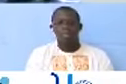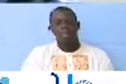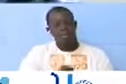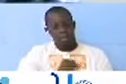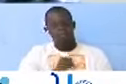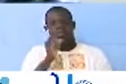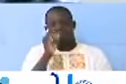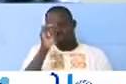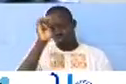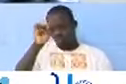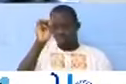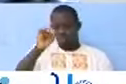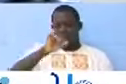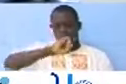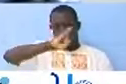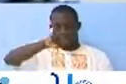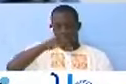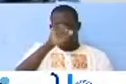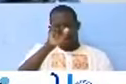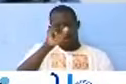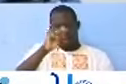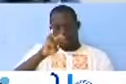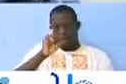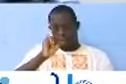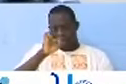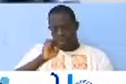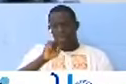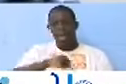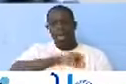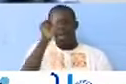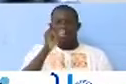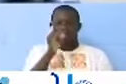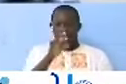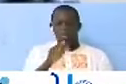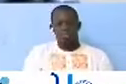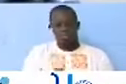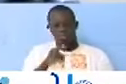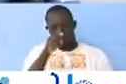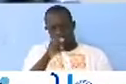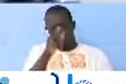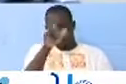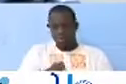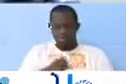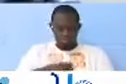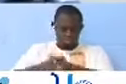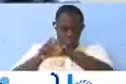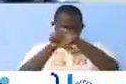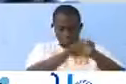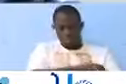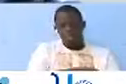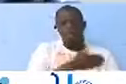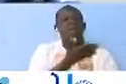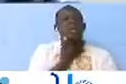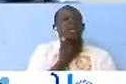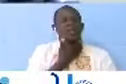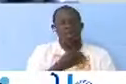He called James and told him that he is on light detention. Take this man on light